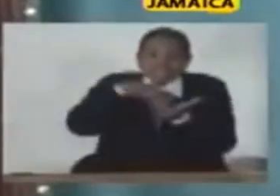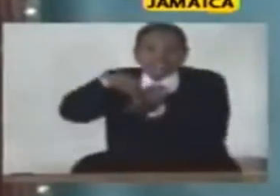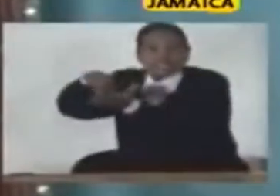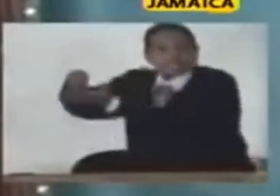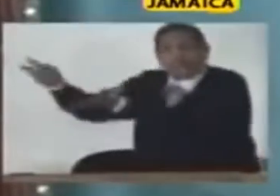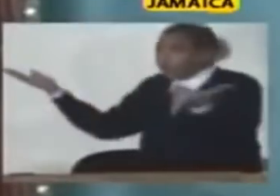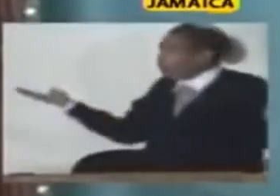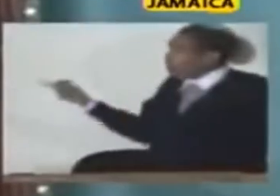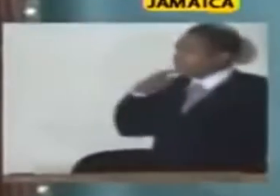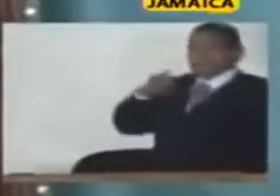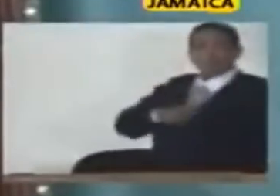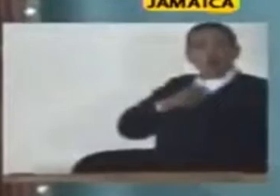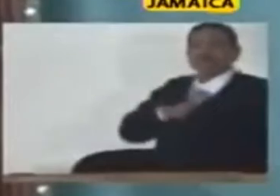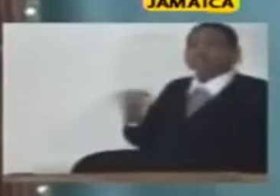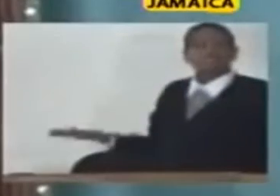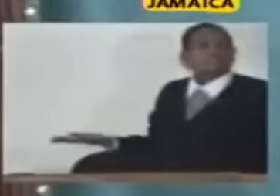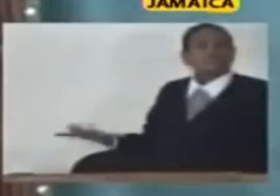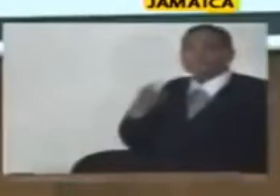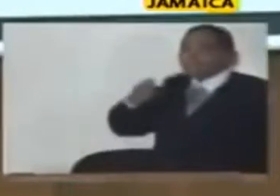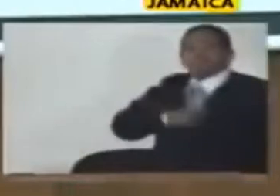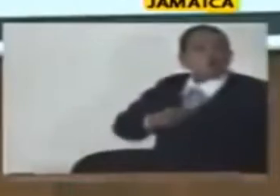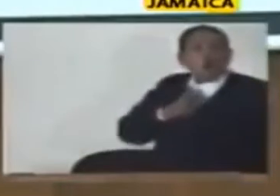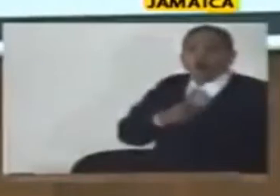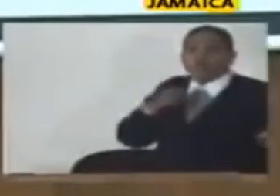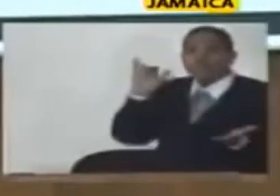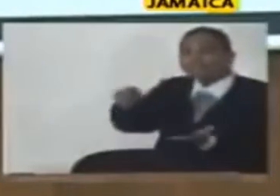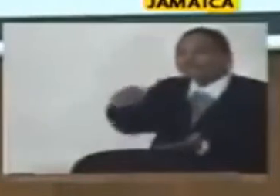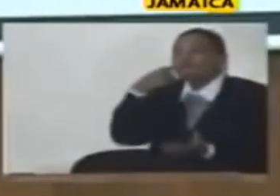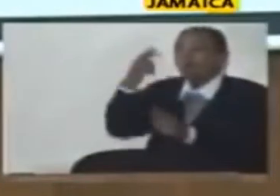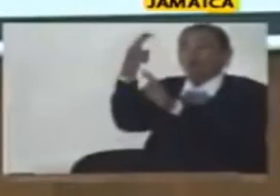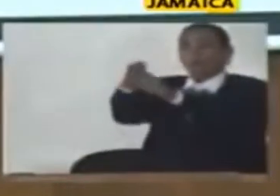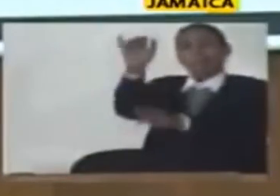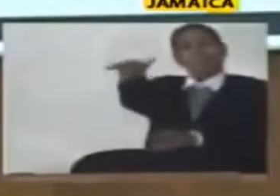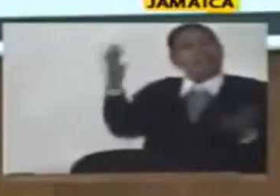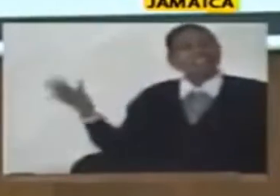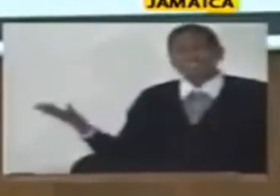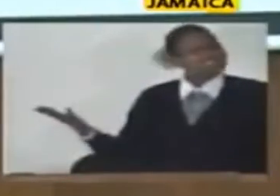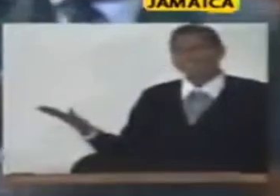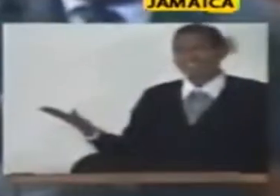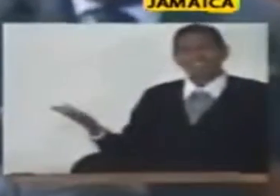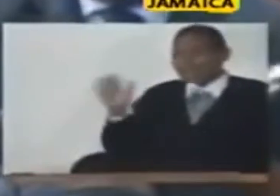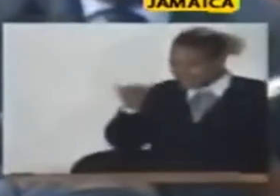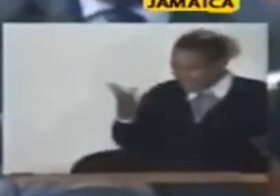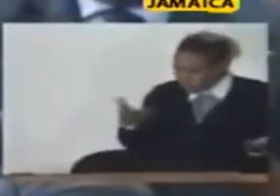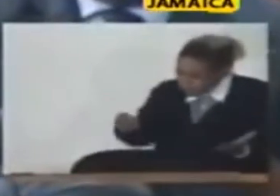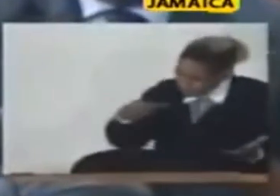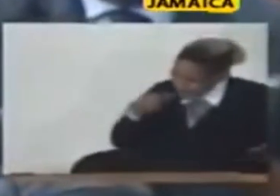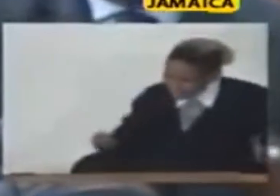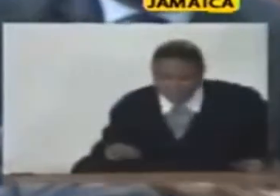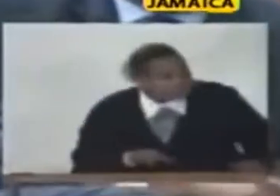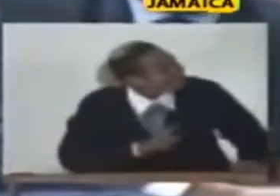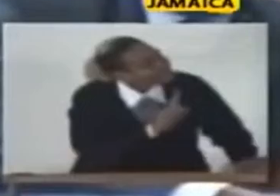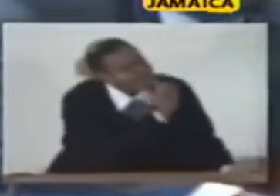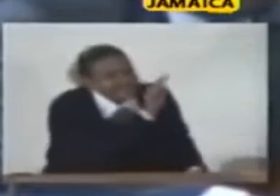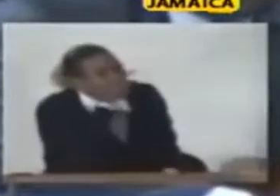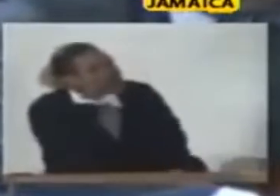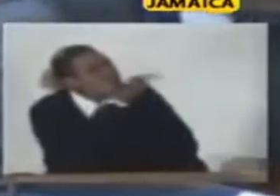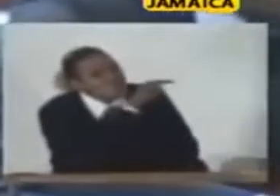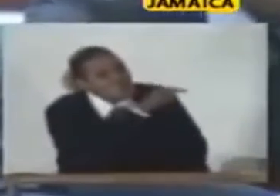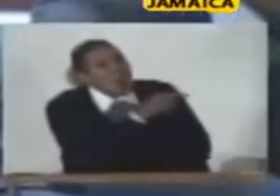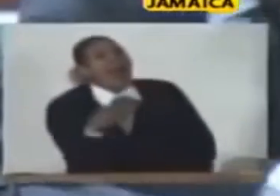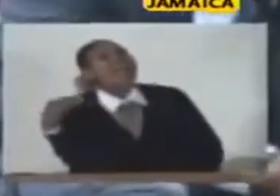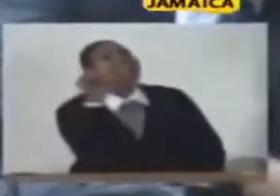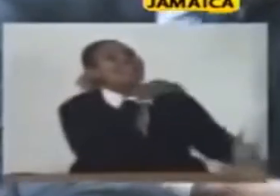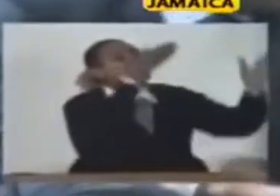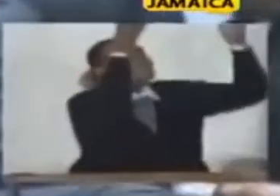Lisa, you are lying. You are lying. You are